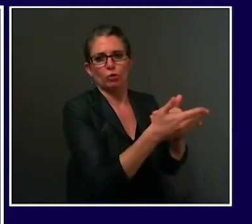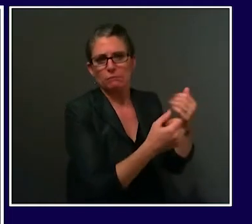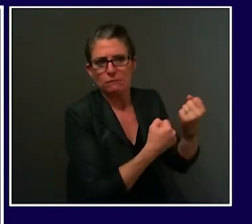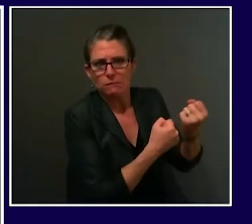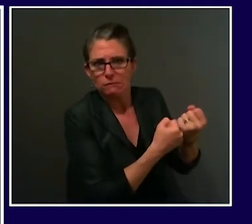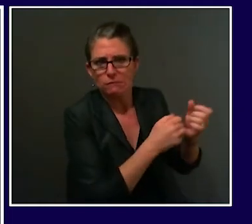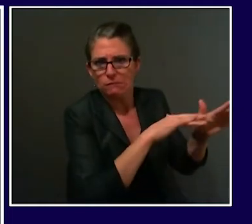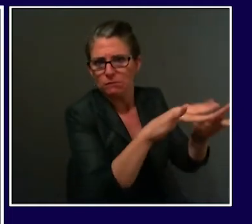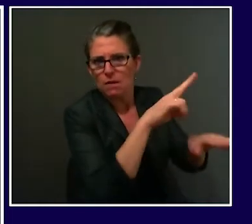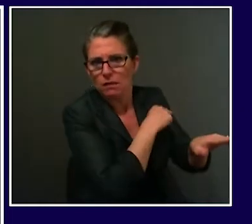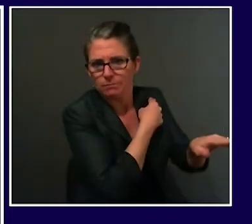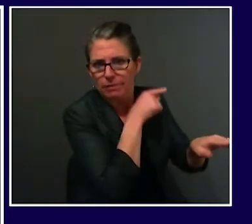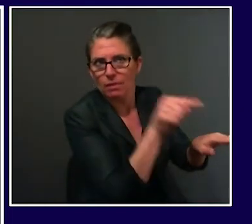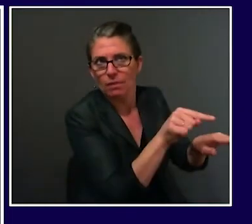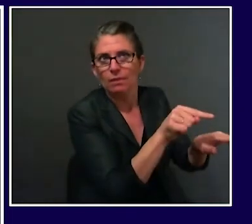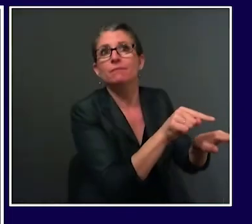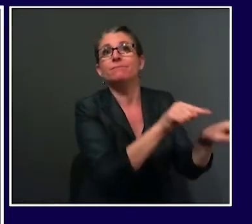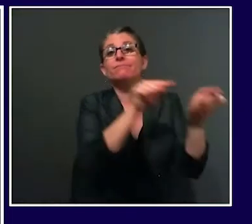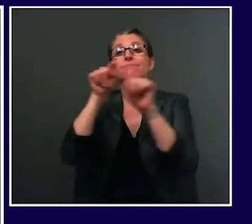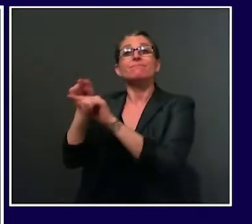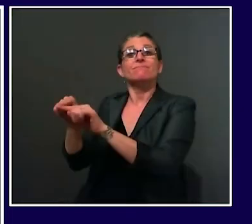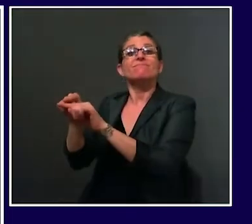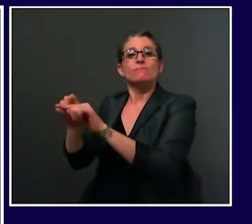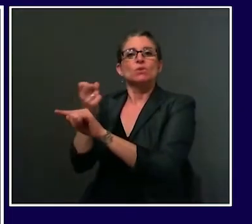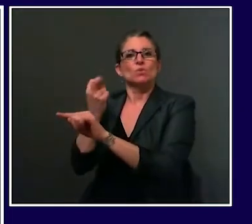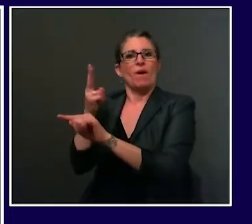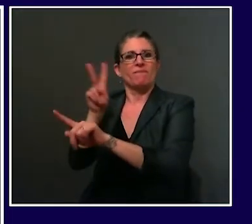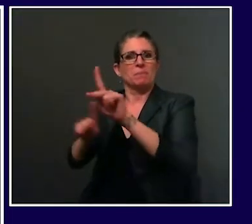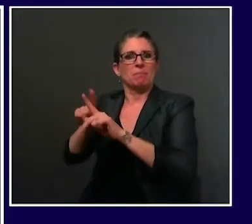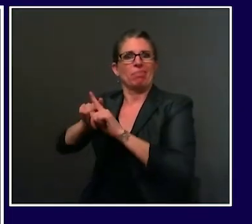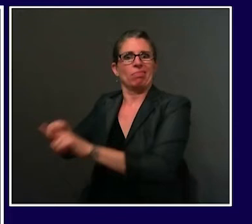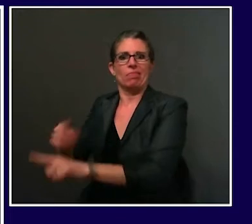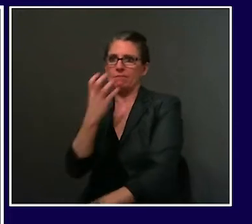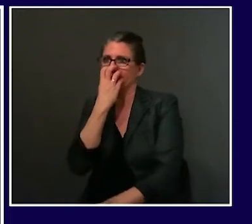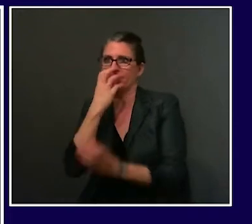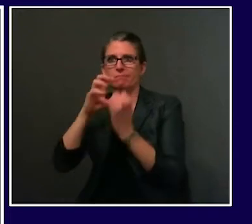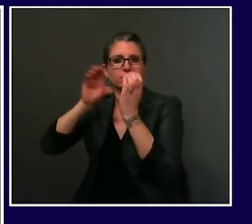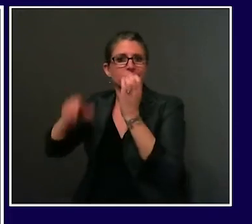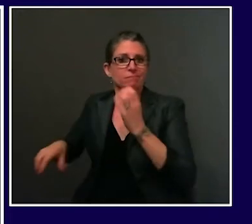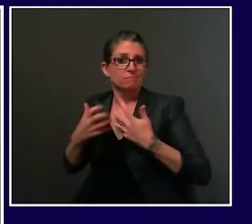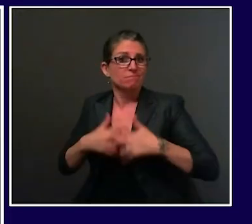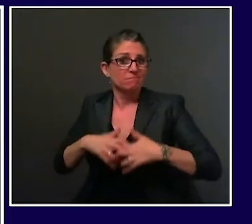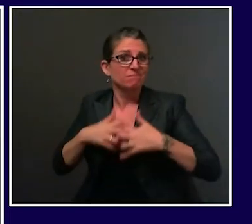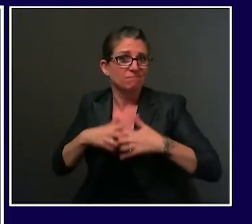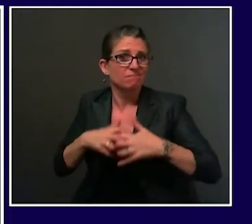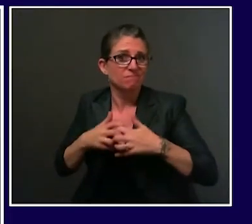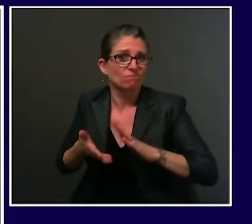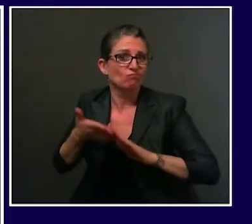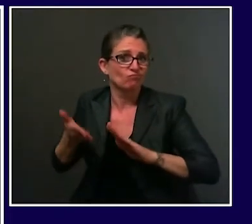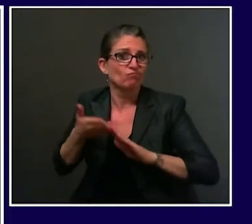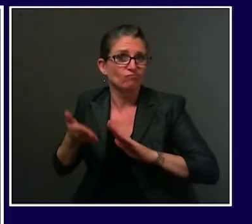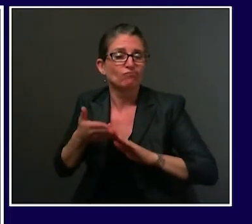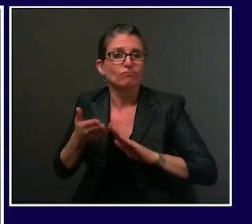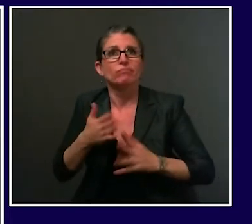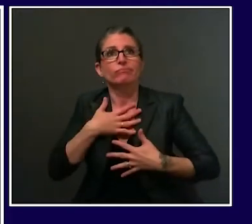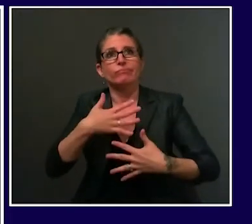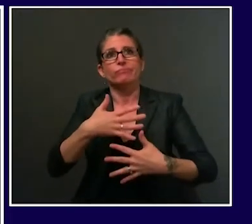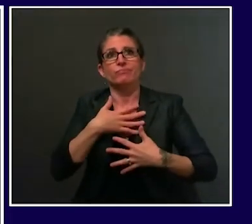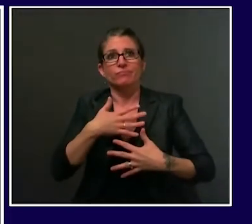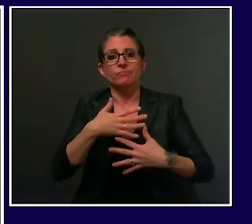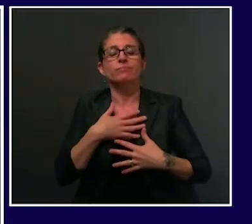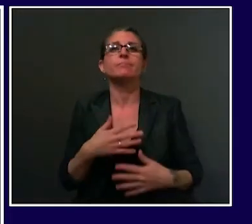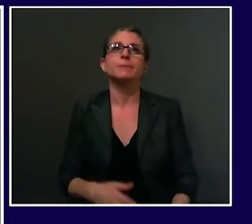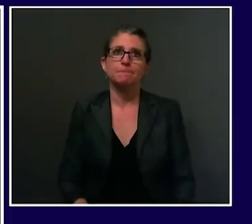across the state, 12 individuals remain on ventilators with COVID-19. As I mentioned, sadly, there have been